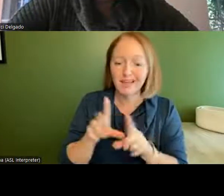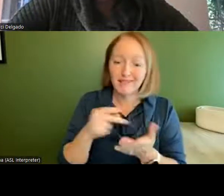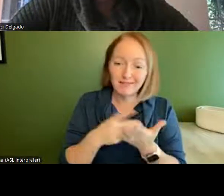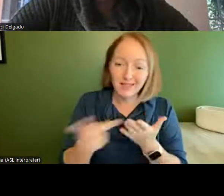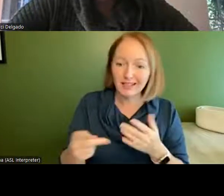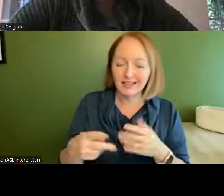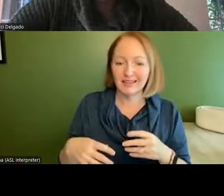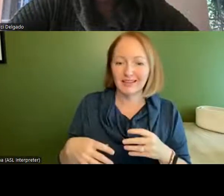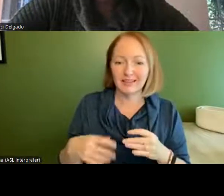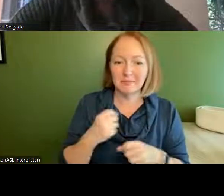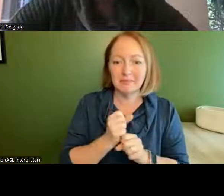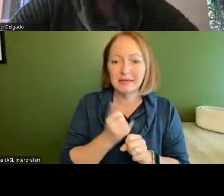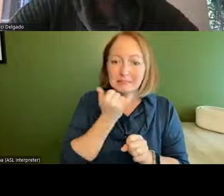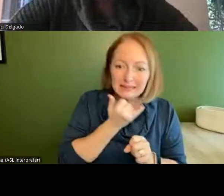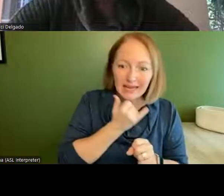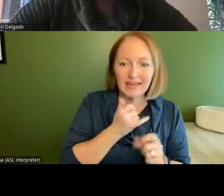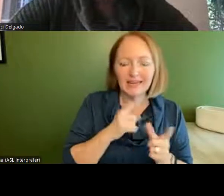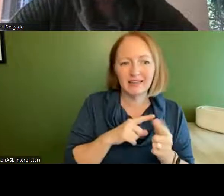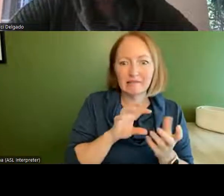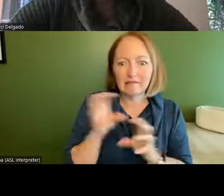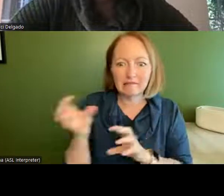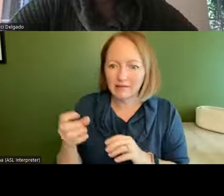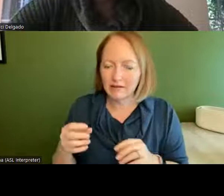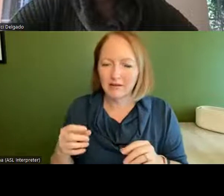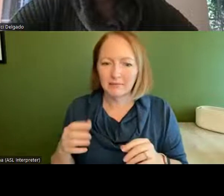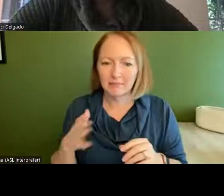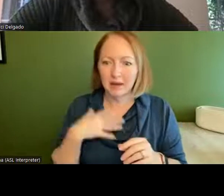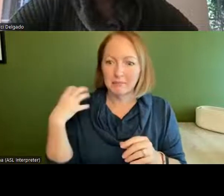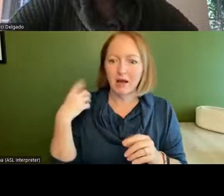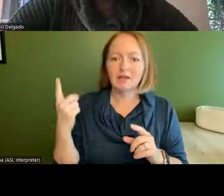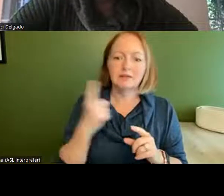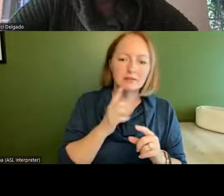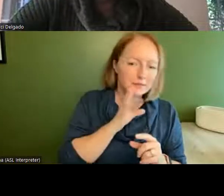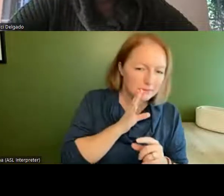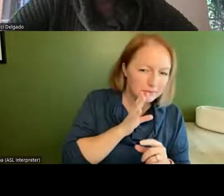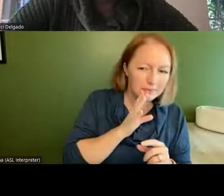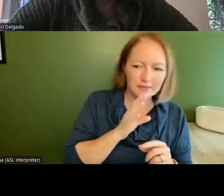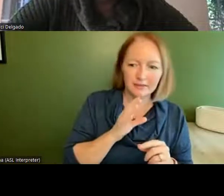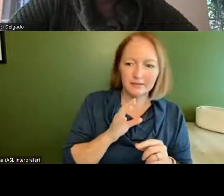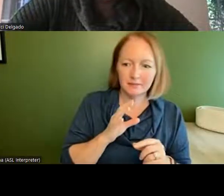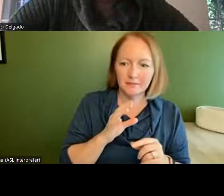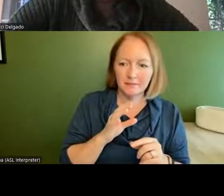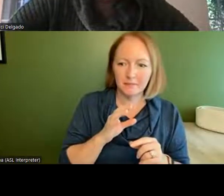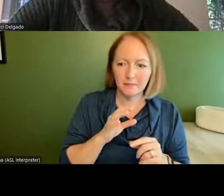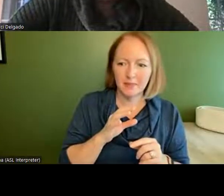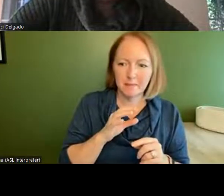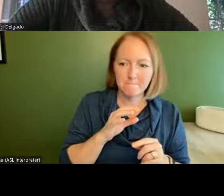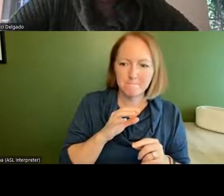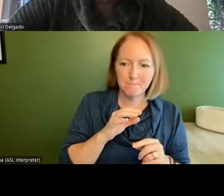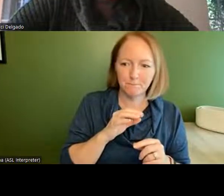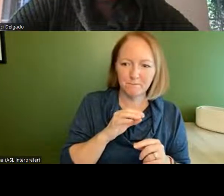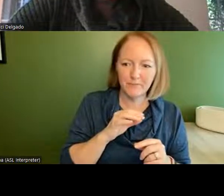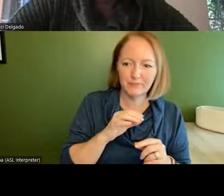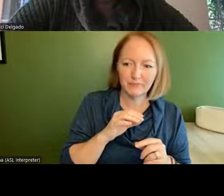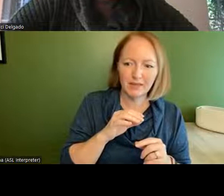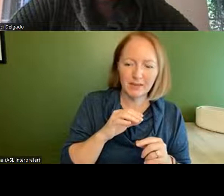making, a little mistake and having my my boss come over and whisper in my ear, exactly, oh, this is, and watching her